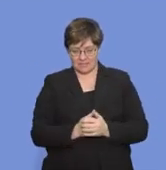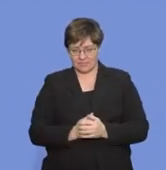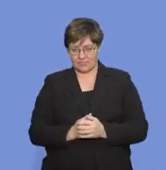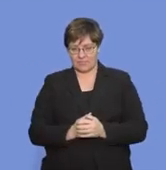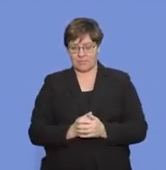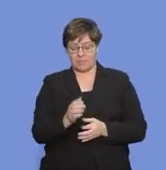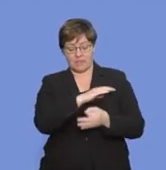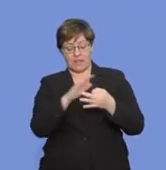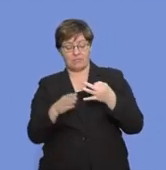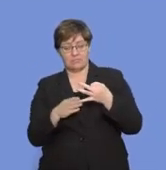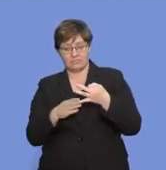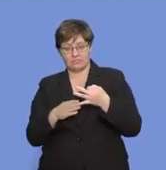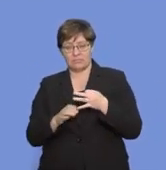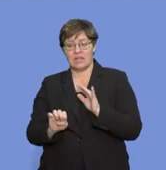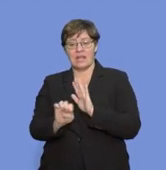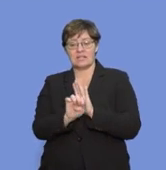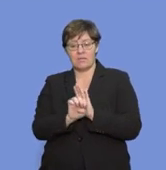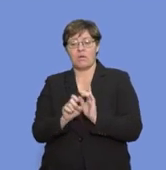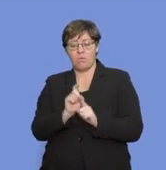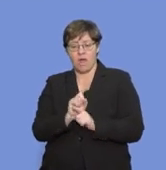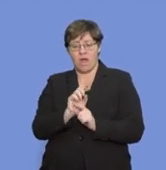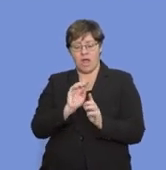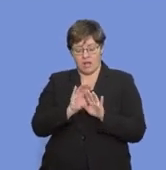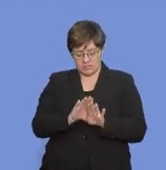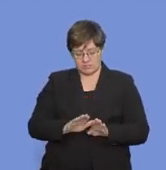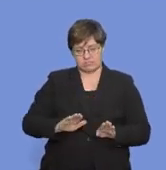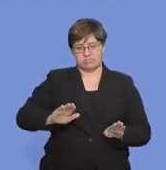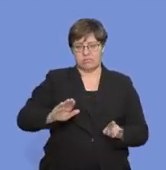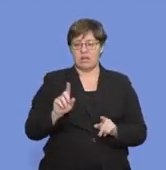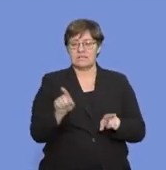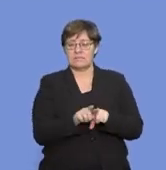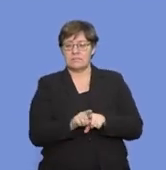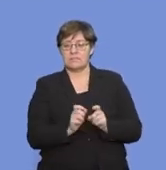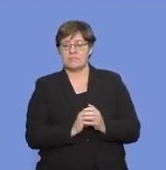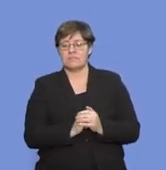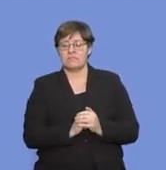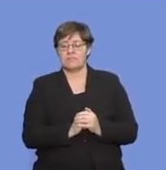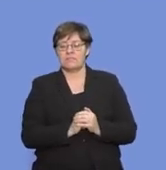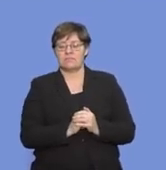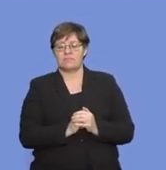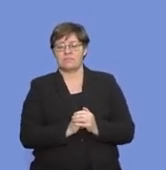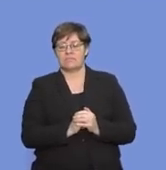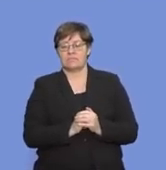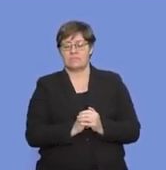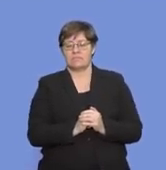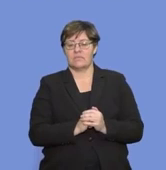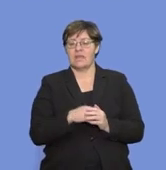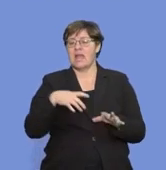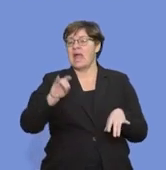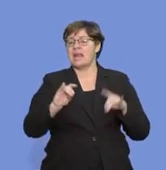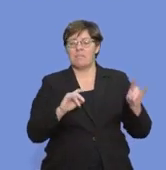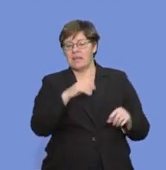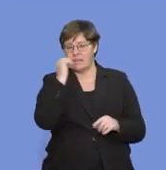All right, another example of speciation due to continental drift is also